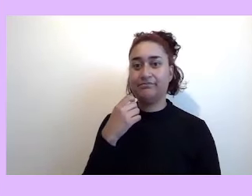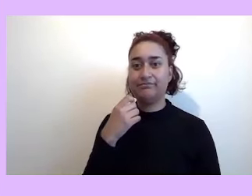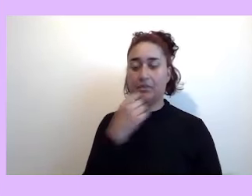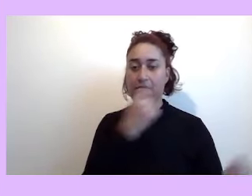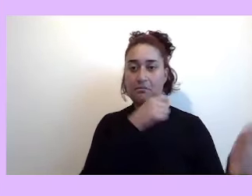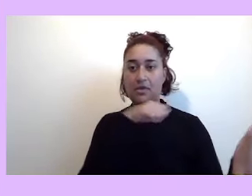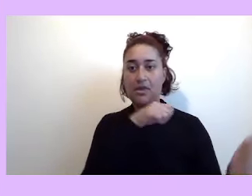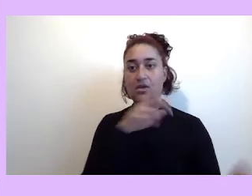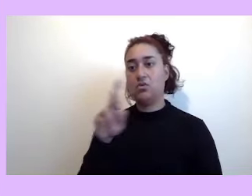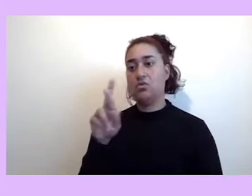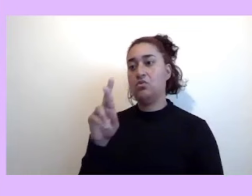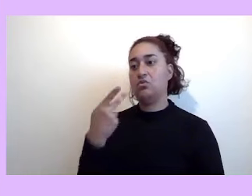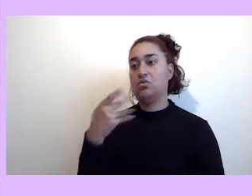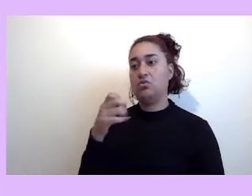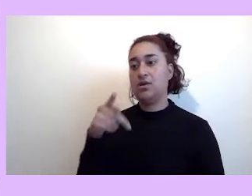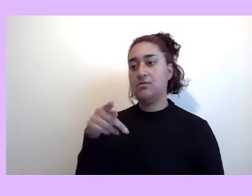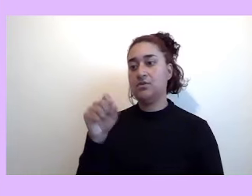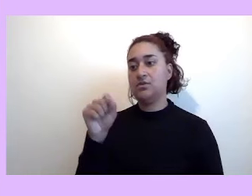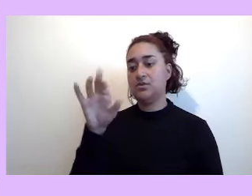I'm very impressed.